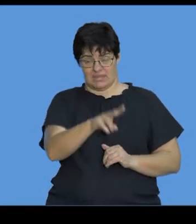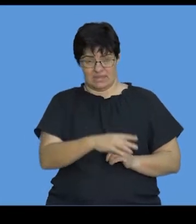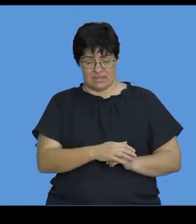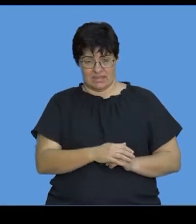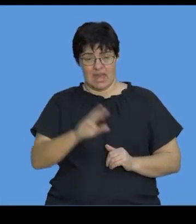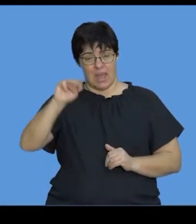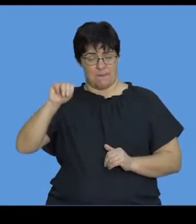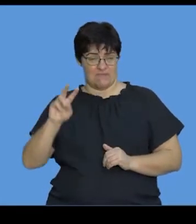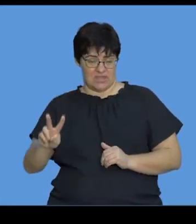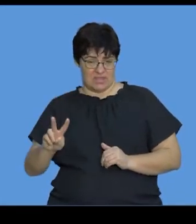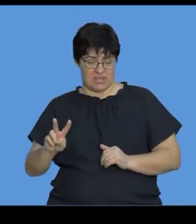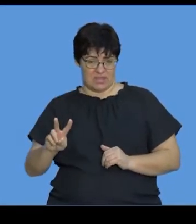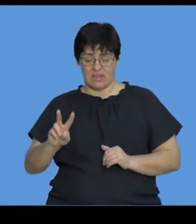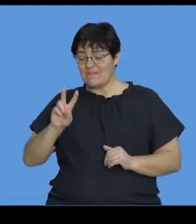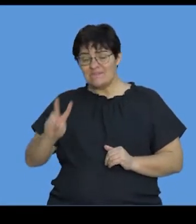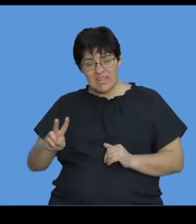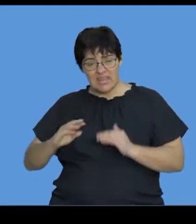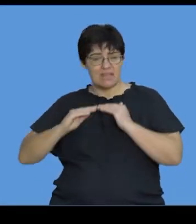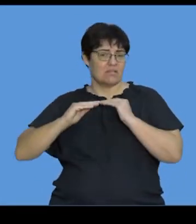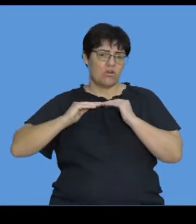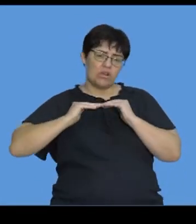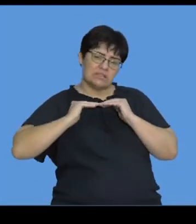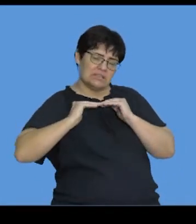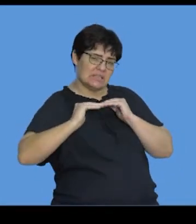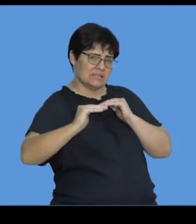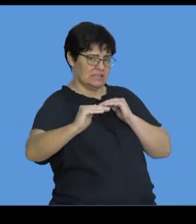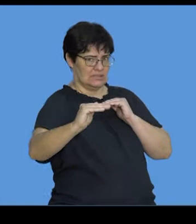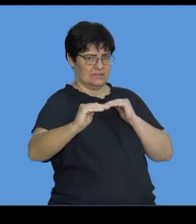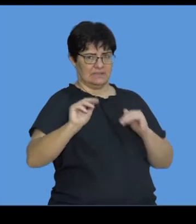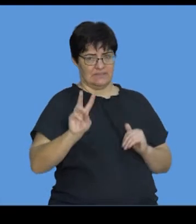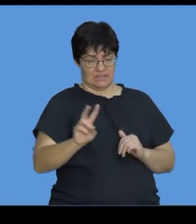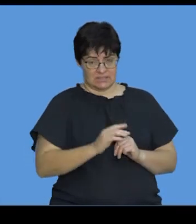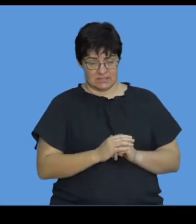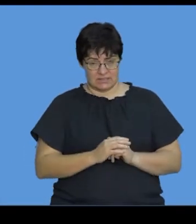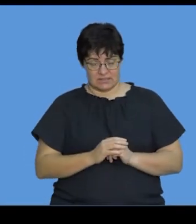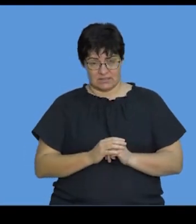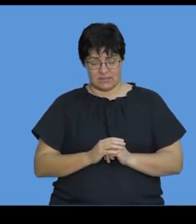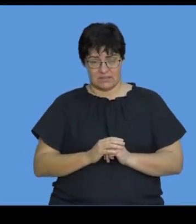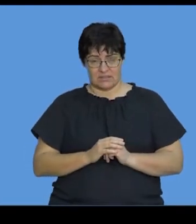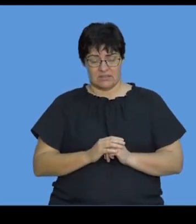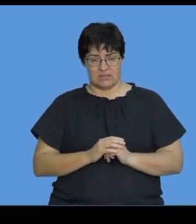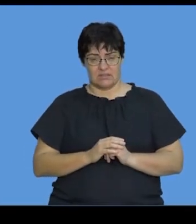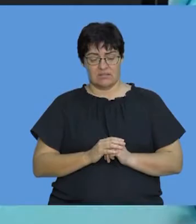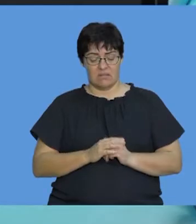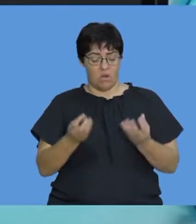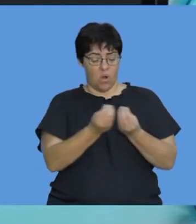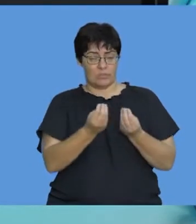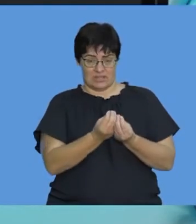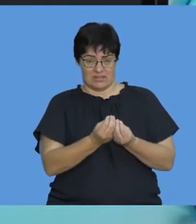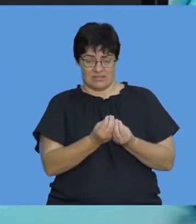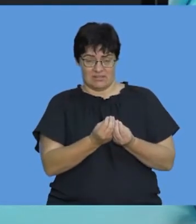that velocity is a constant velocity. So if an object has